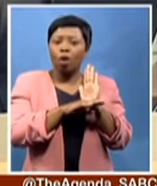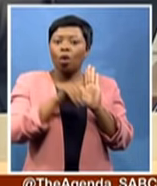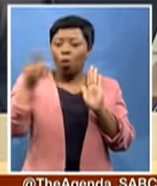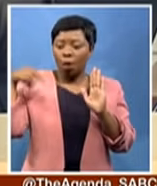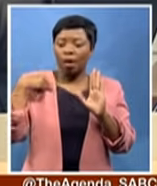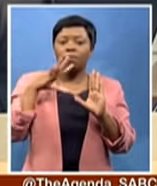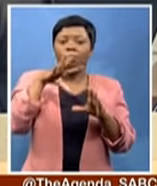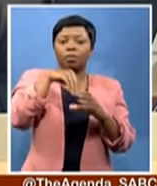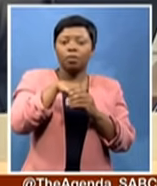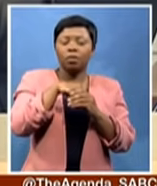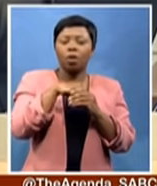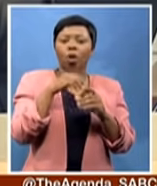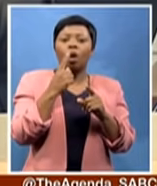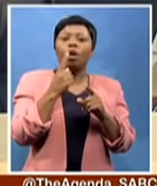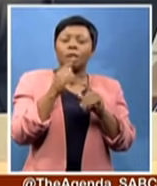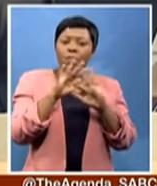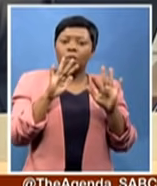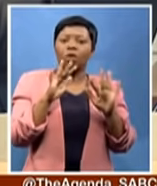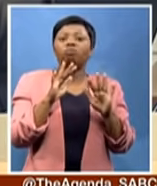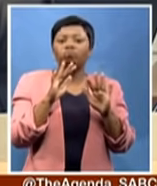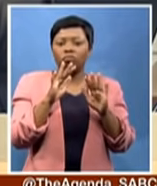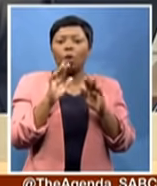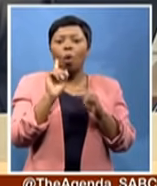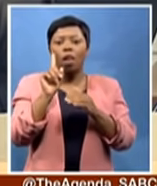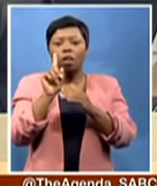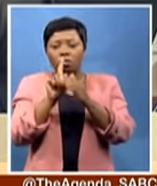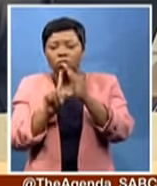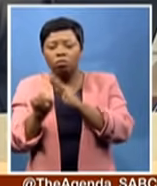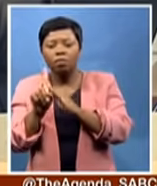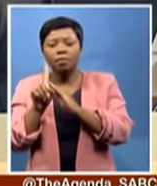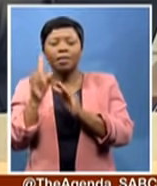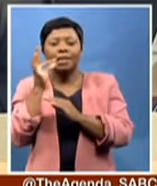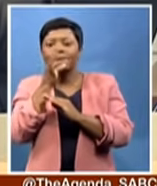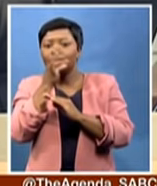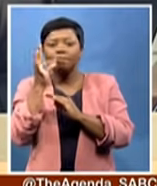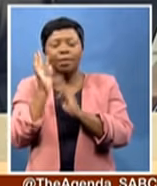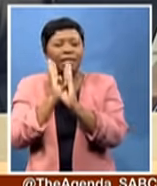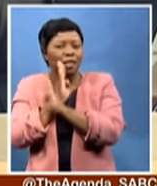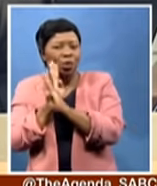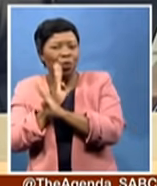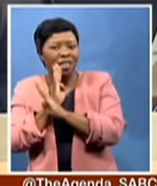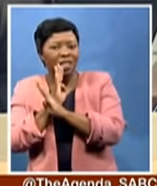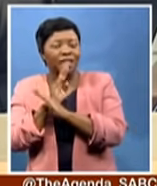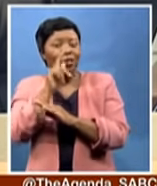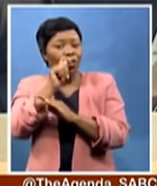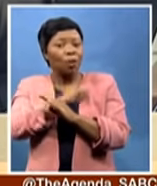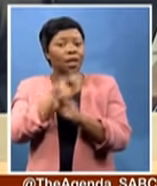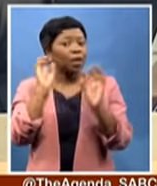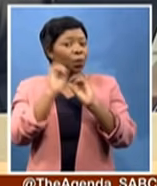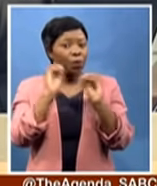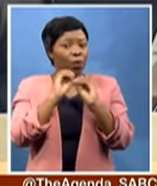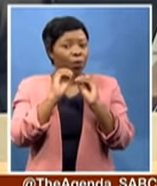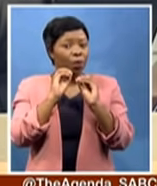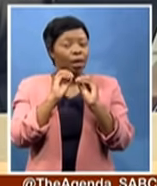in conditions of secrecy and mistrust, encouraging patronage and factionalism, close quotes.